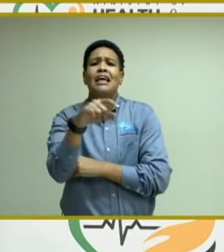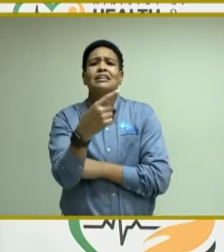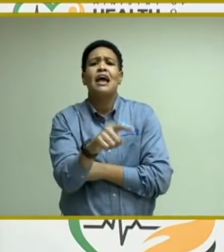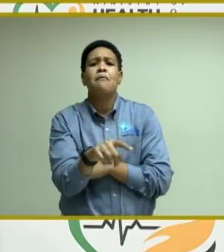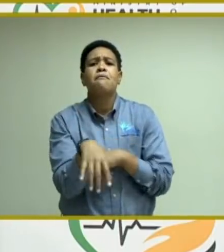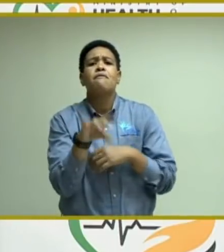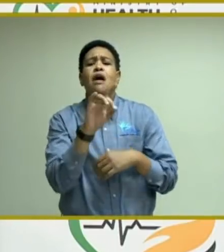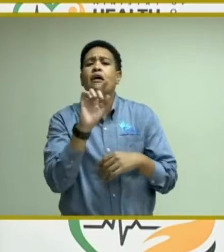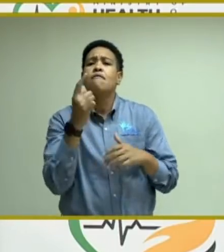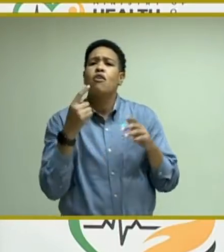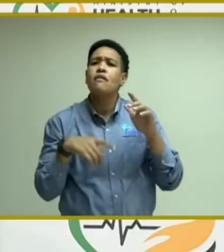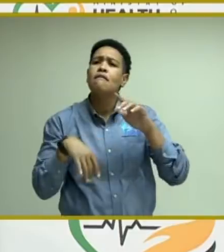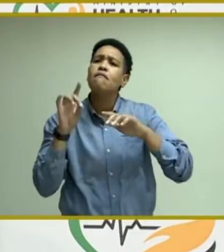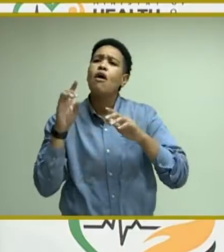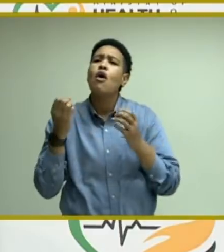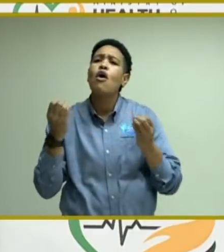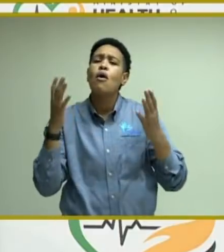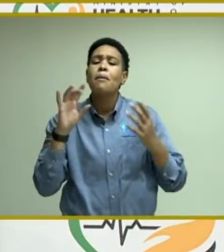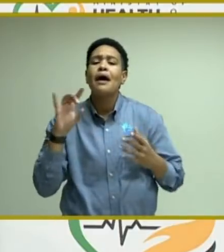to some